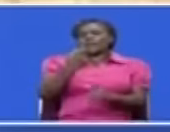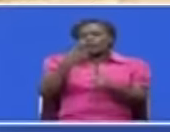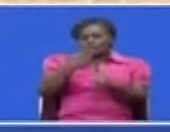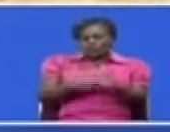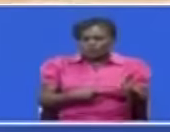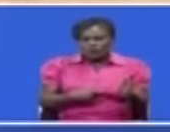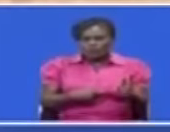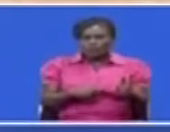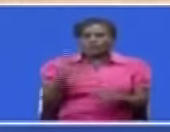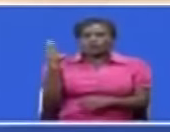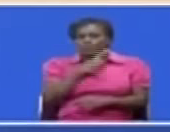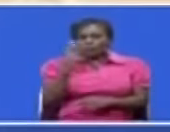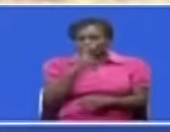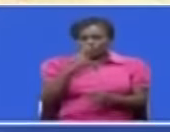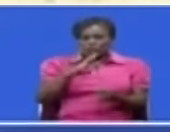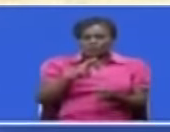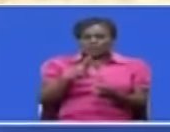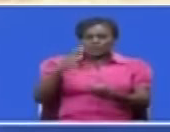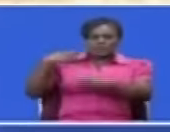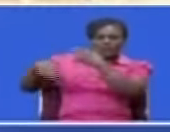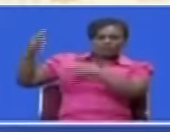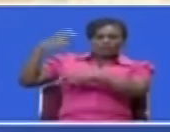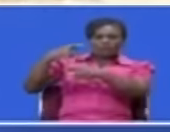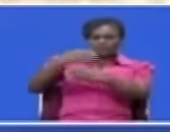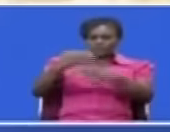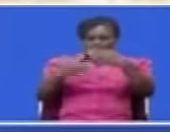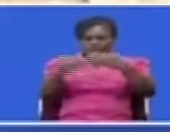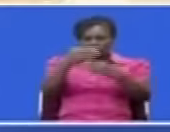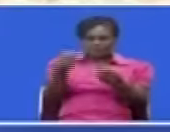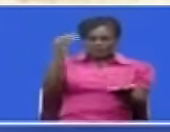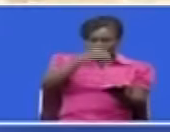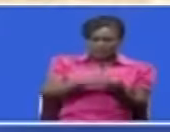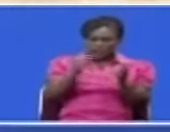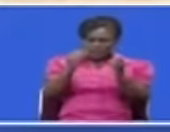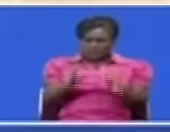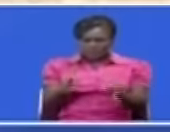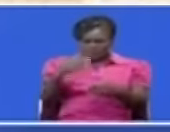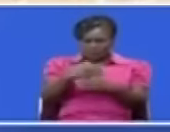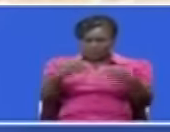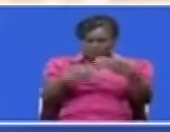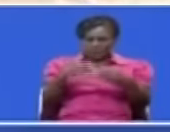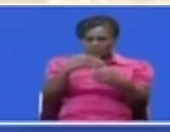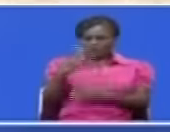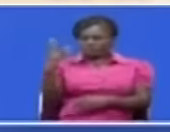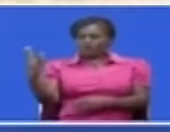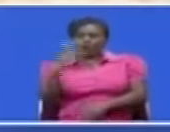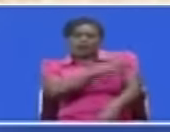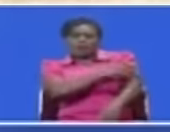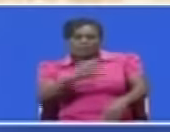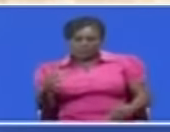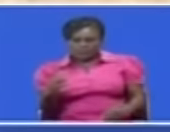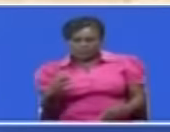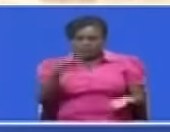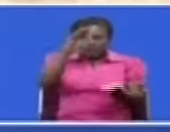called disaster recovery and reconstruction. If we build response and recovery capacity,